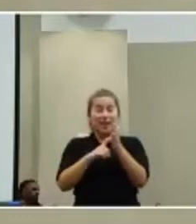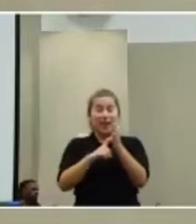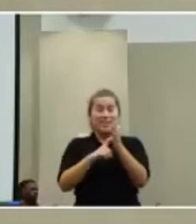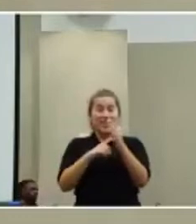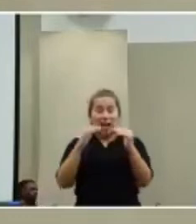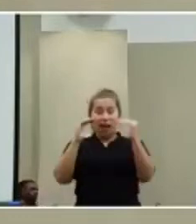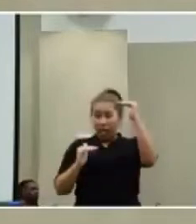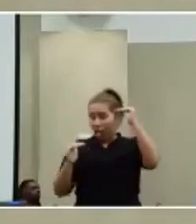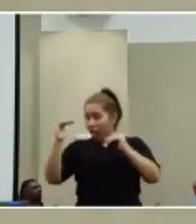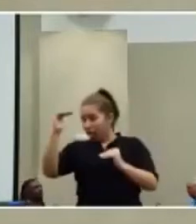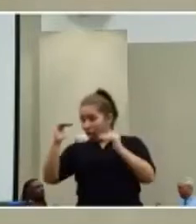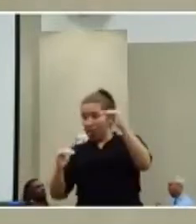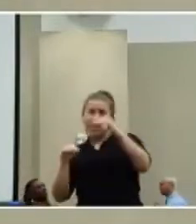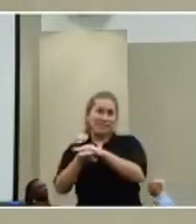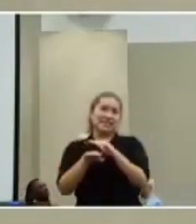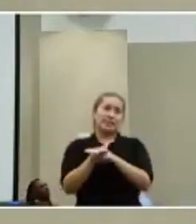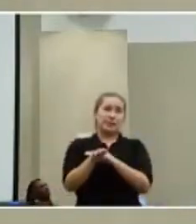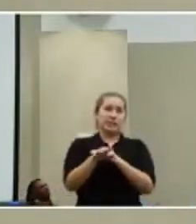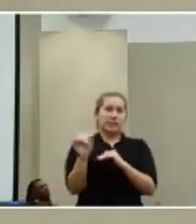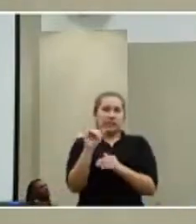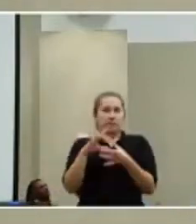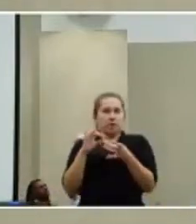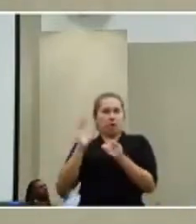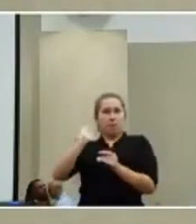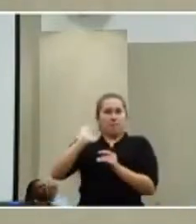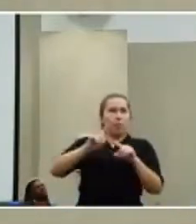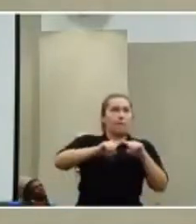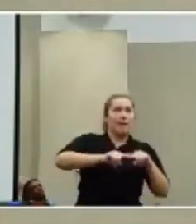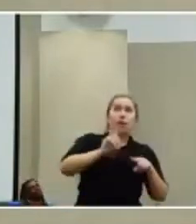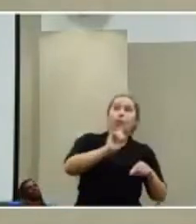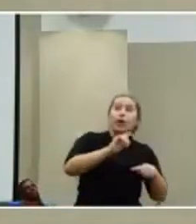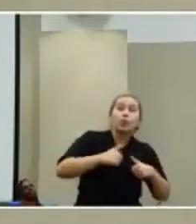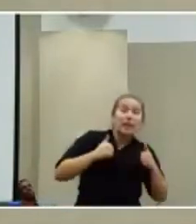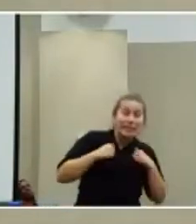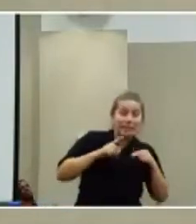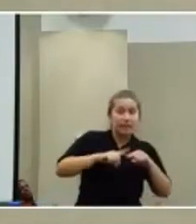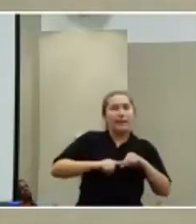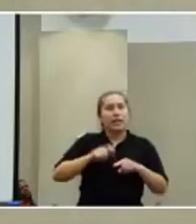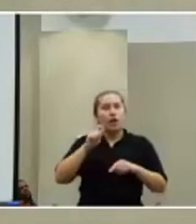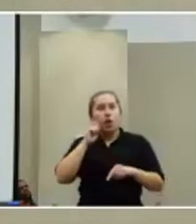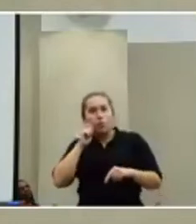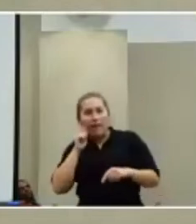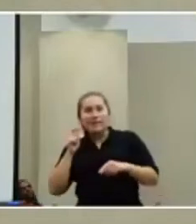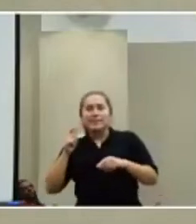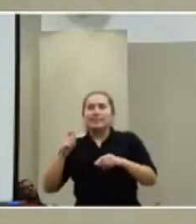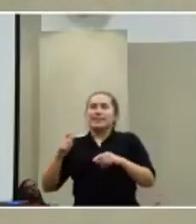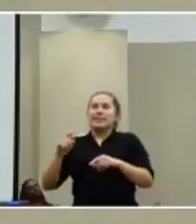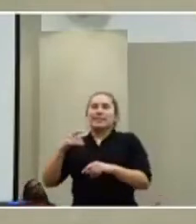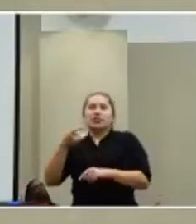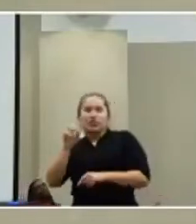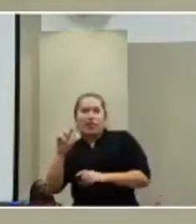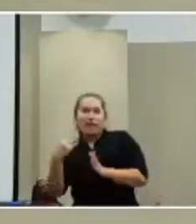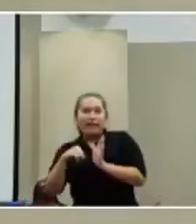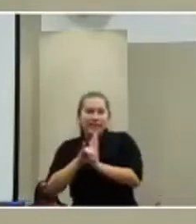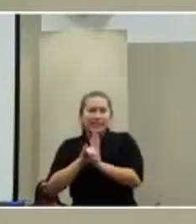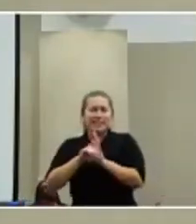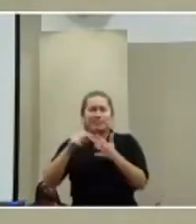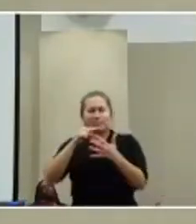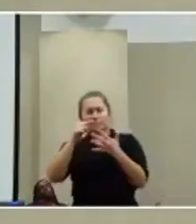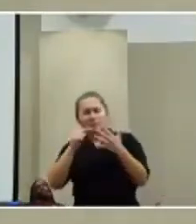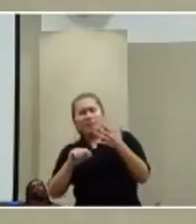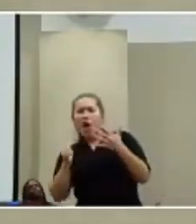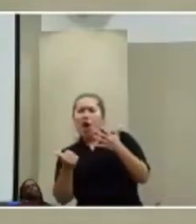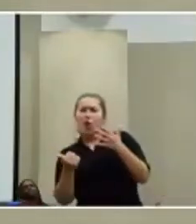as comments were made before, by where you live, by race, ethnicity, gender identity, and so many